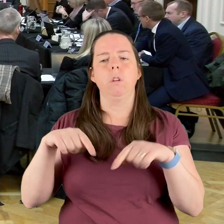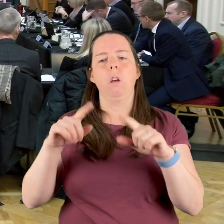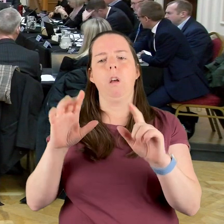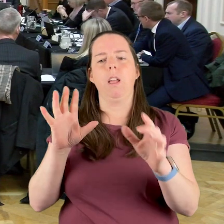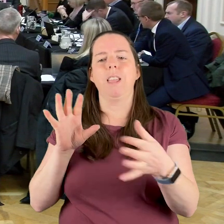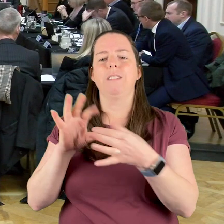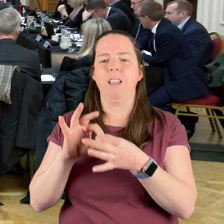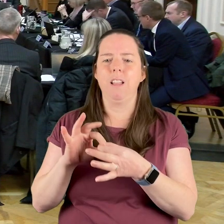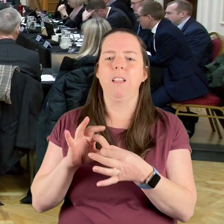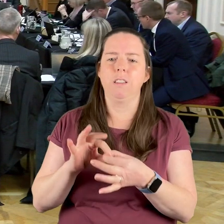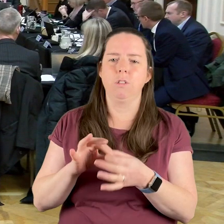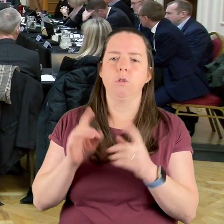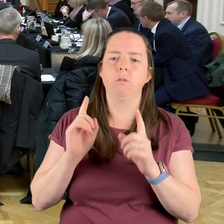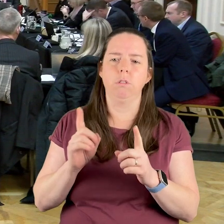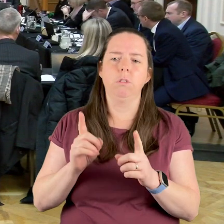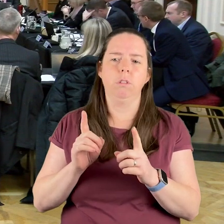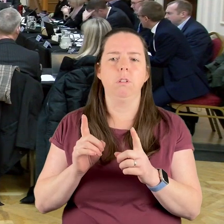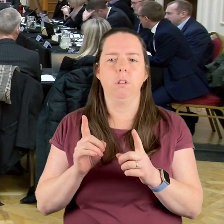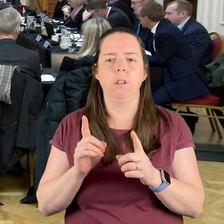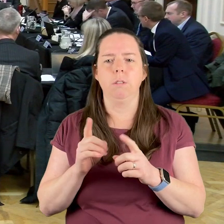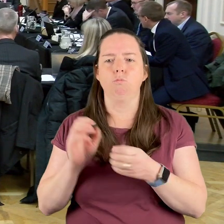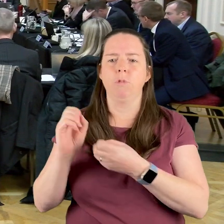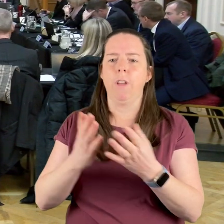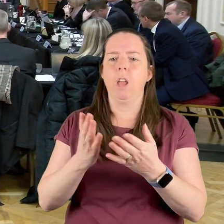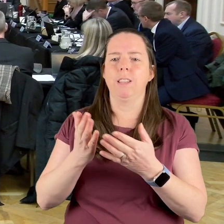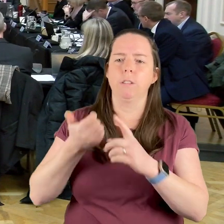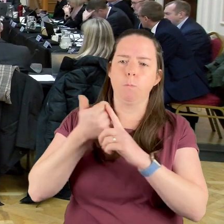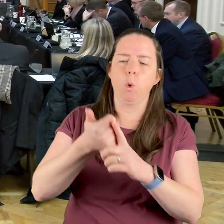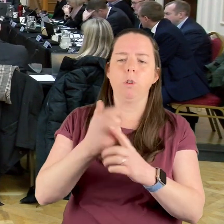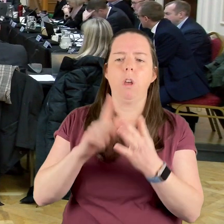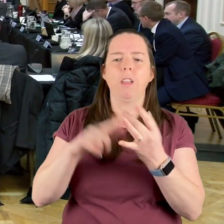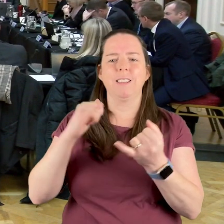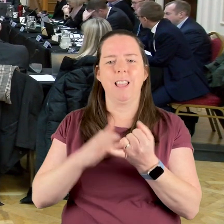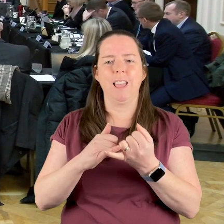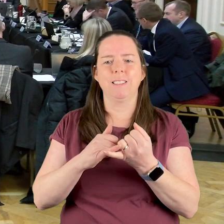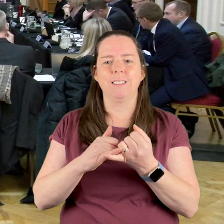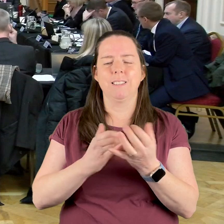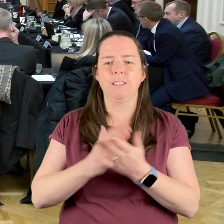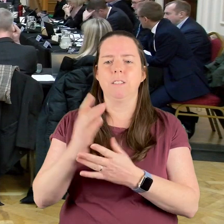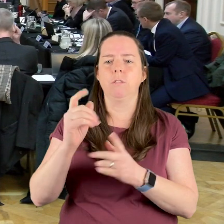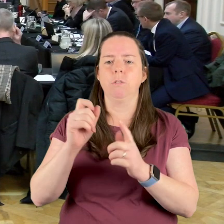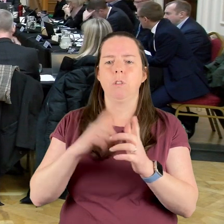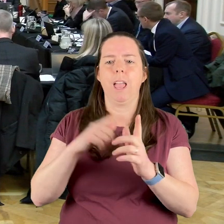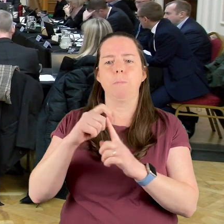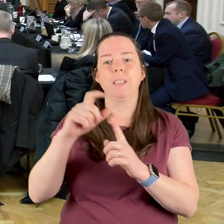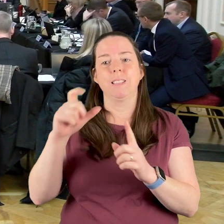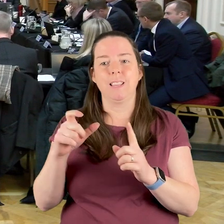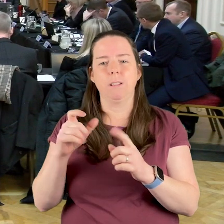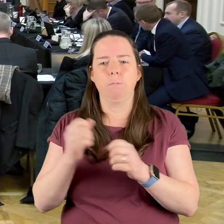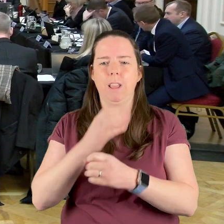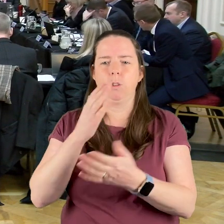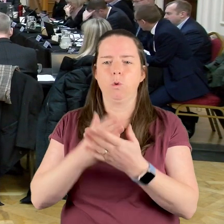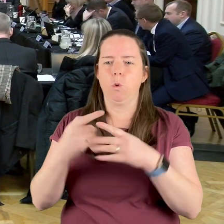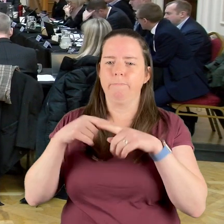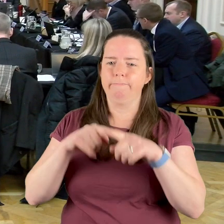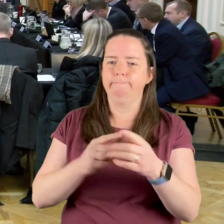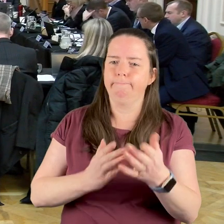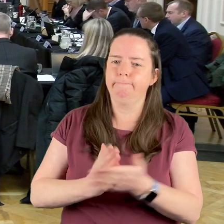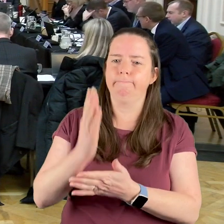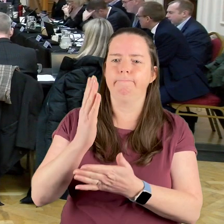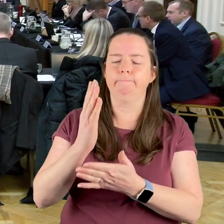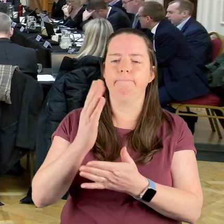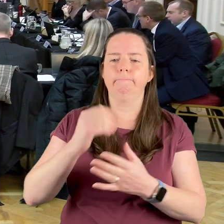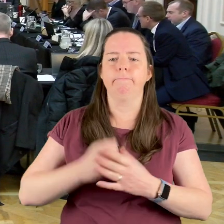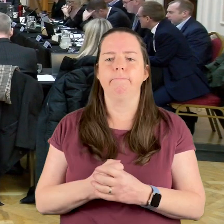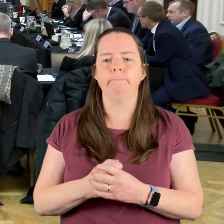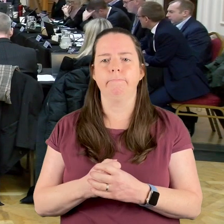of strategy work for us all, and we are engaged in providing support to the ICS through the APC to